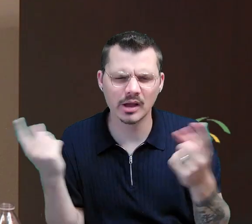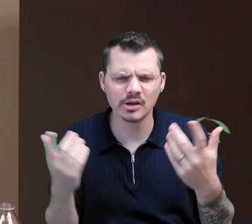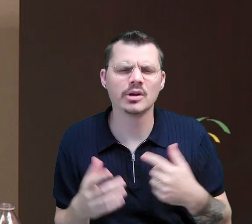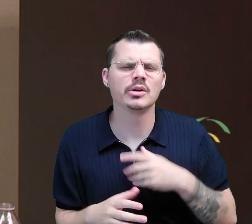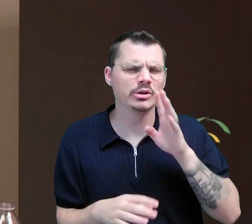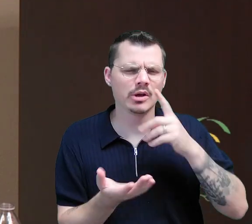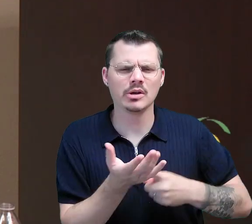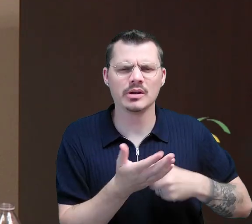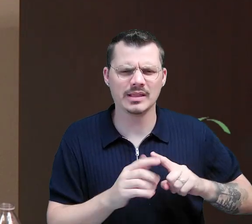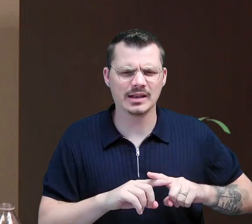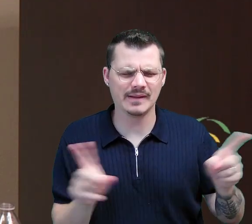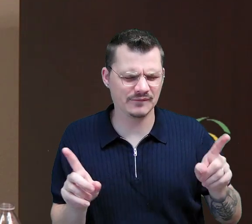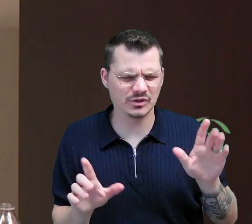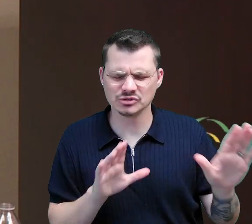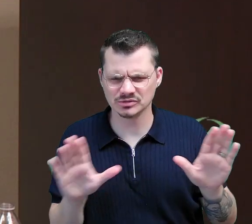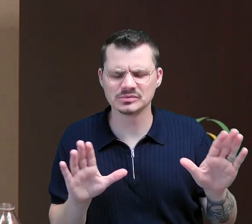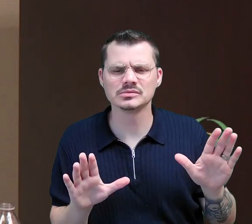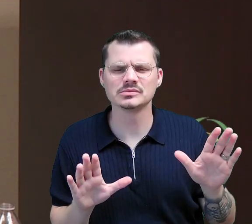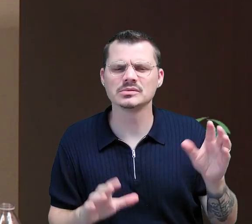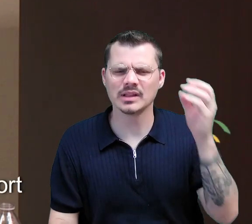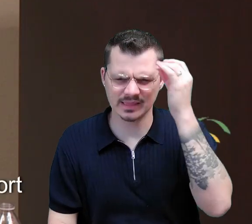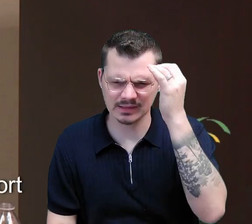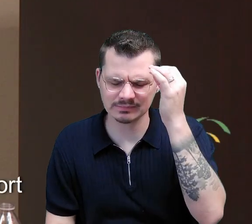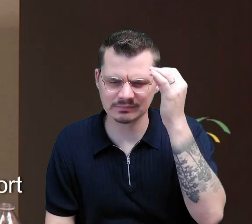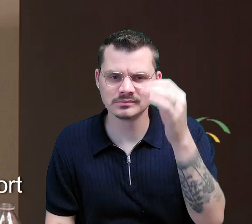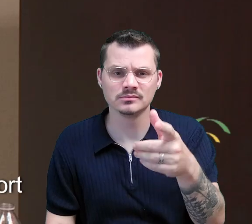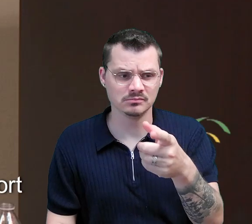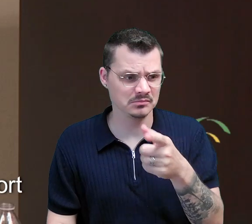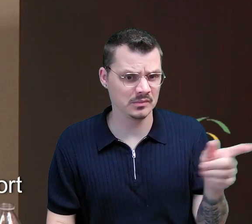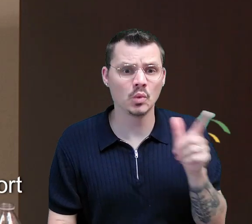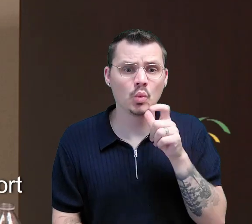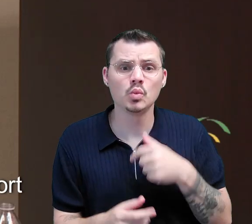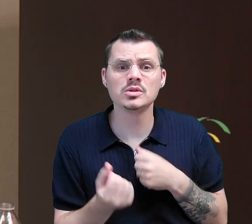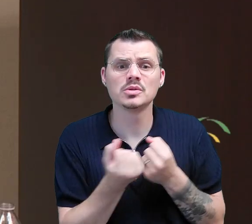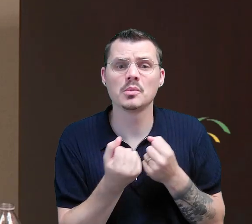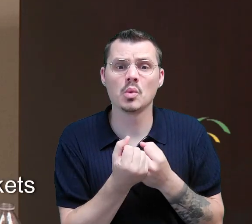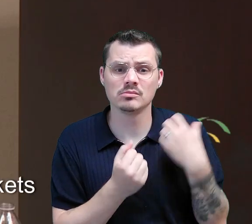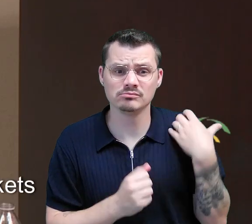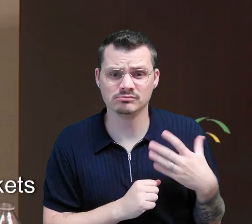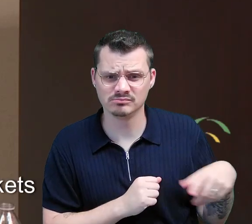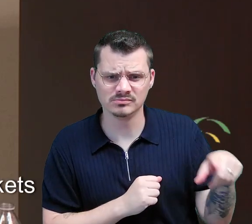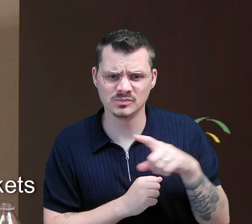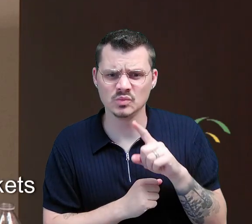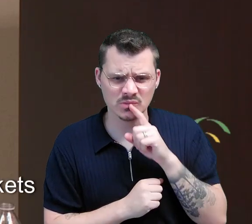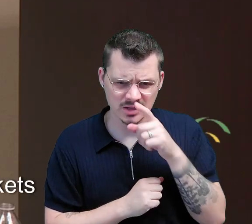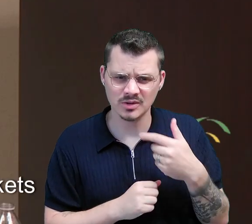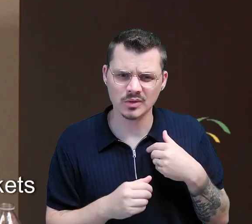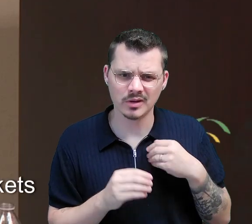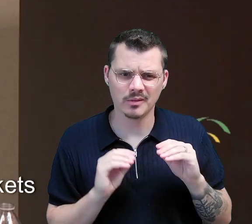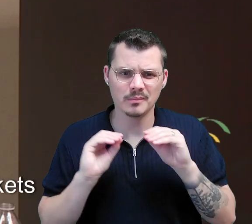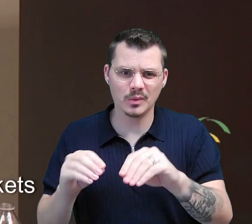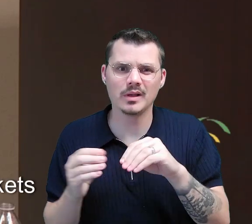talk about the differences, let's think, are any of the people that we support really being put in